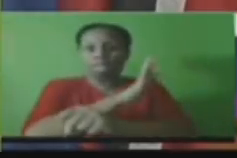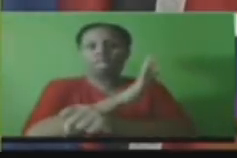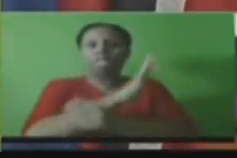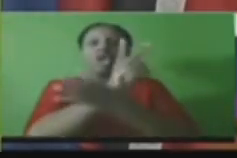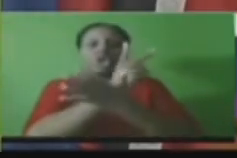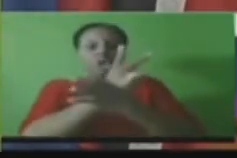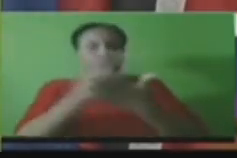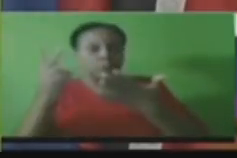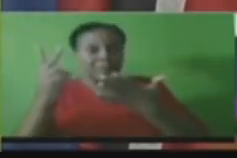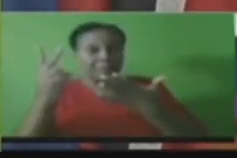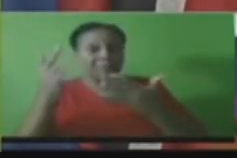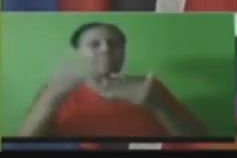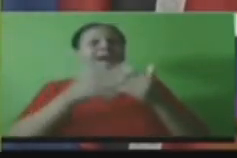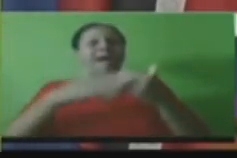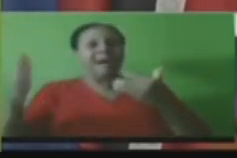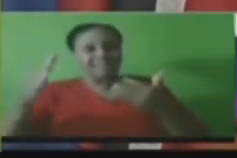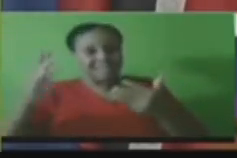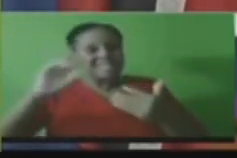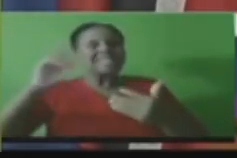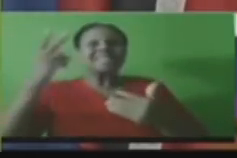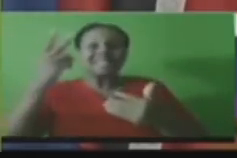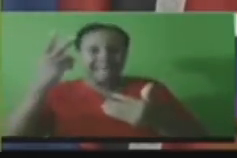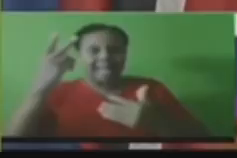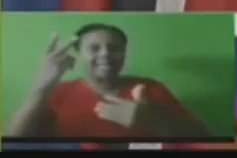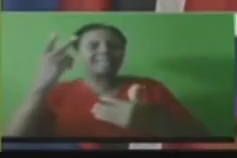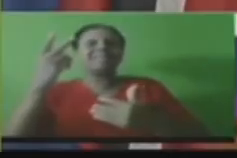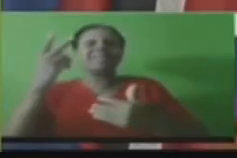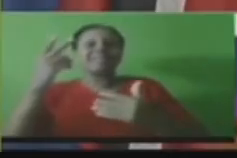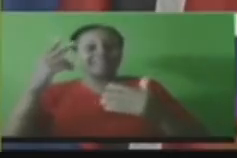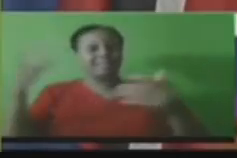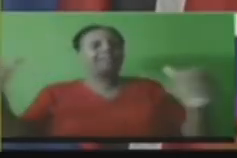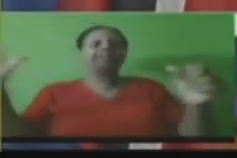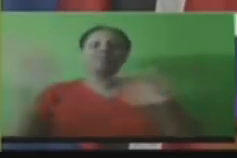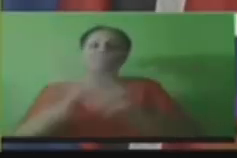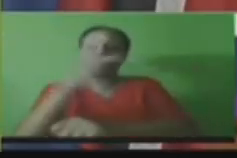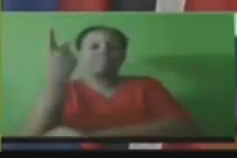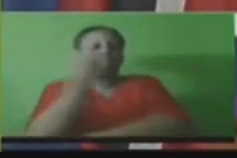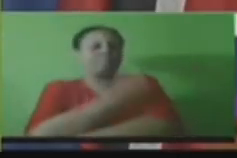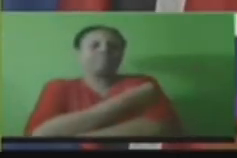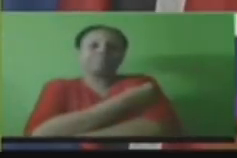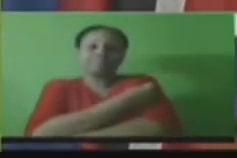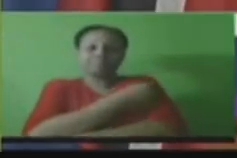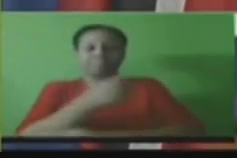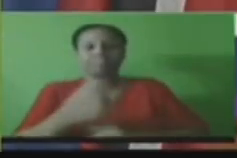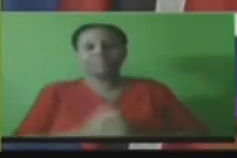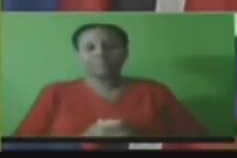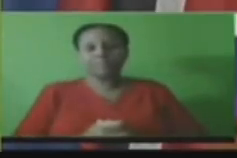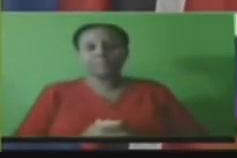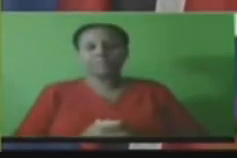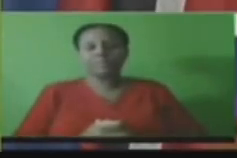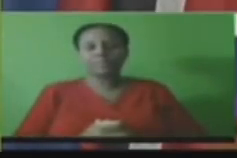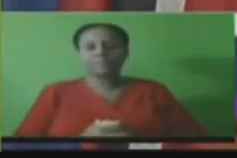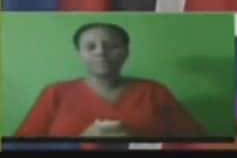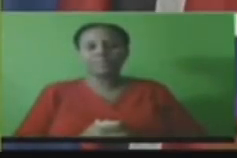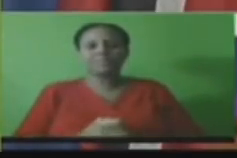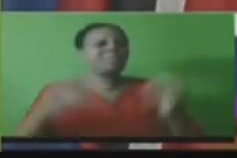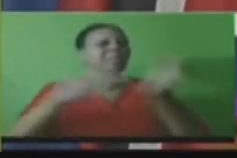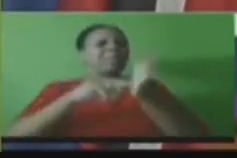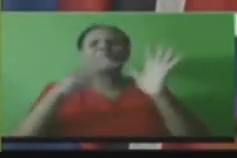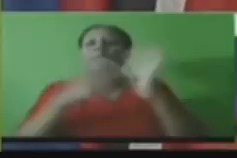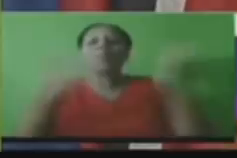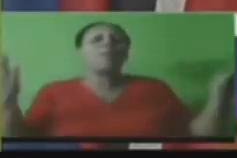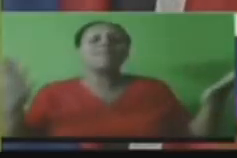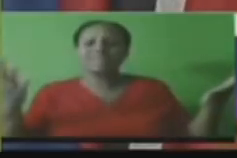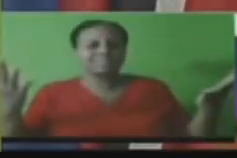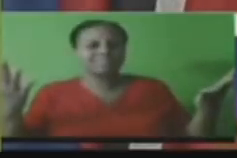are considered completely vaccinated, which means there is a